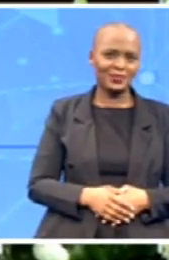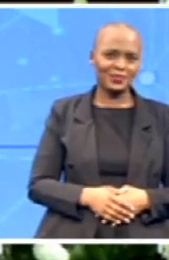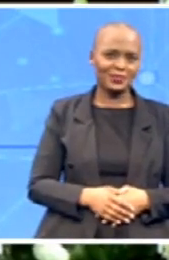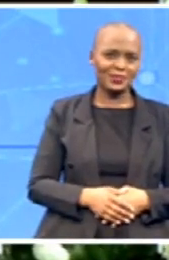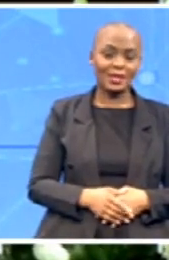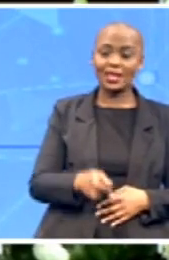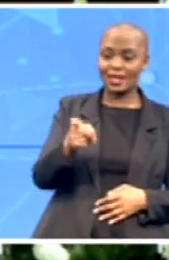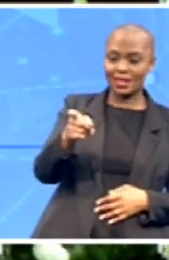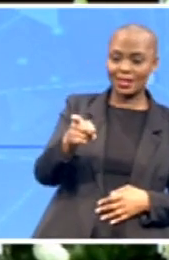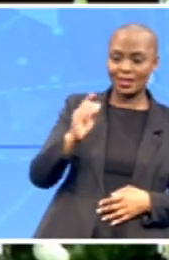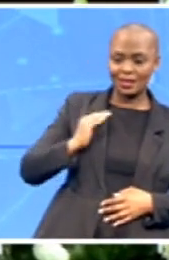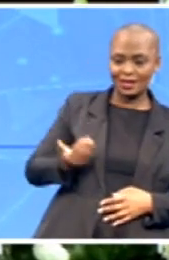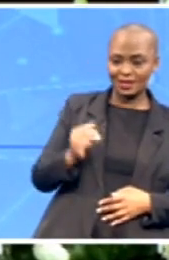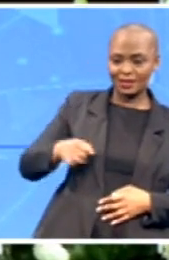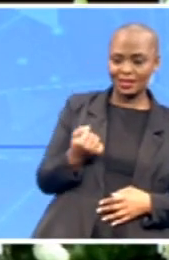Baby,